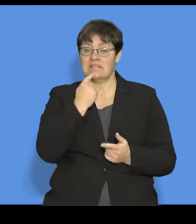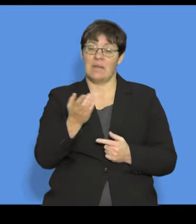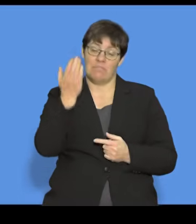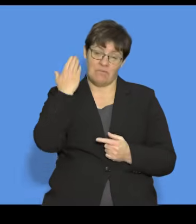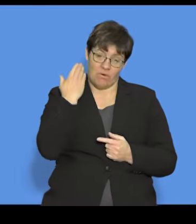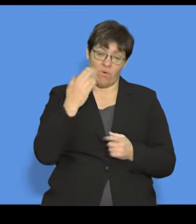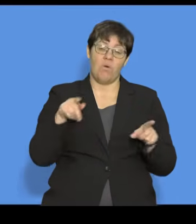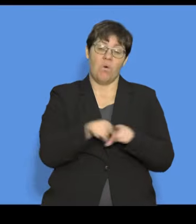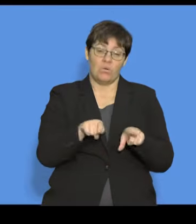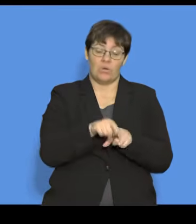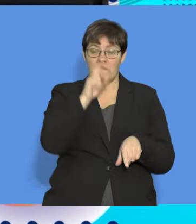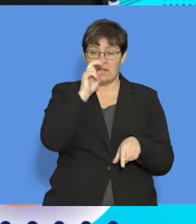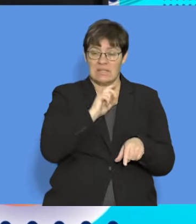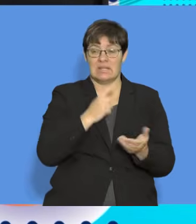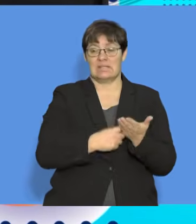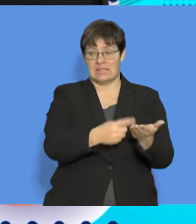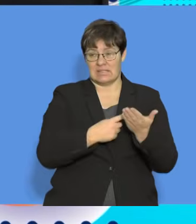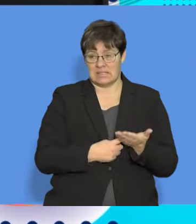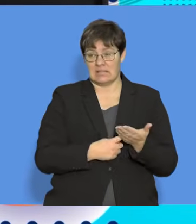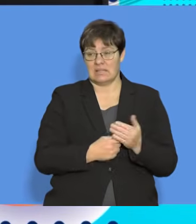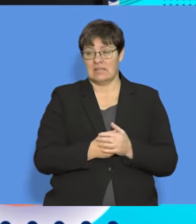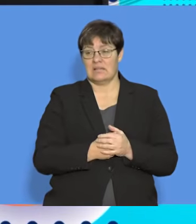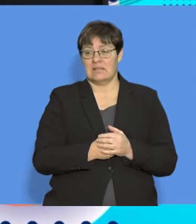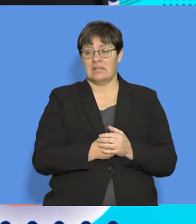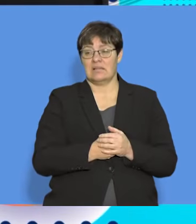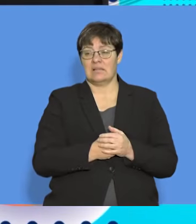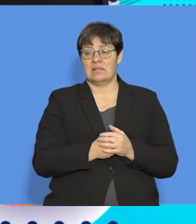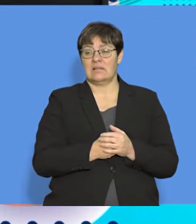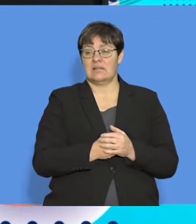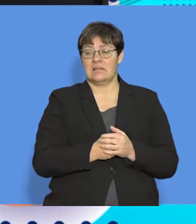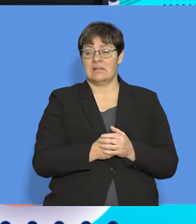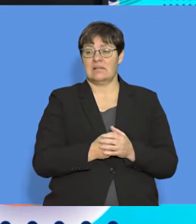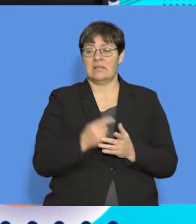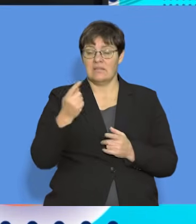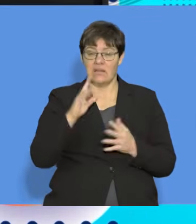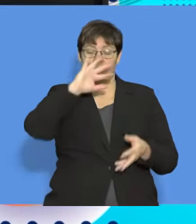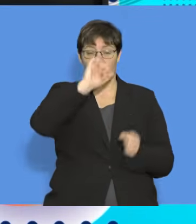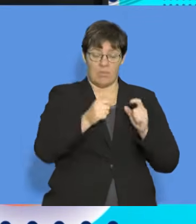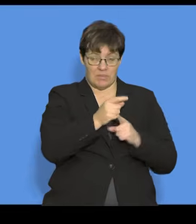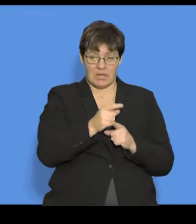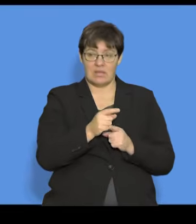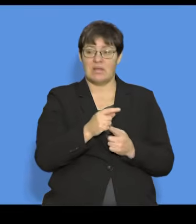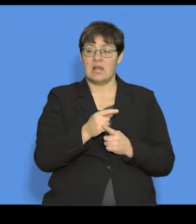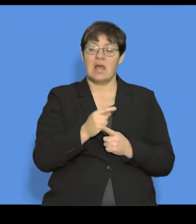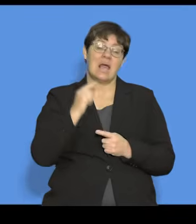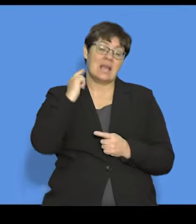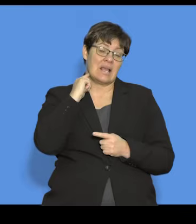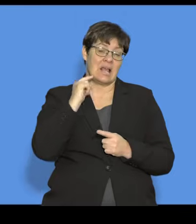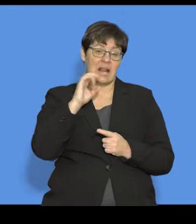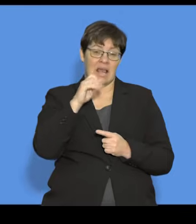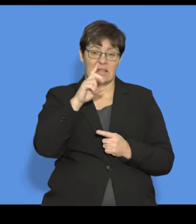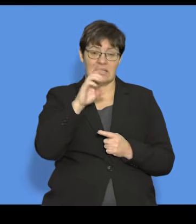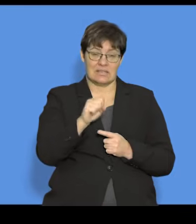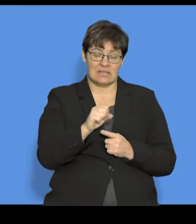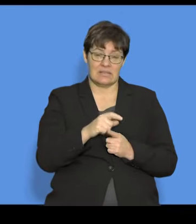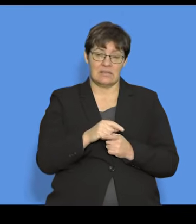Guys, I mentioned earlier on that we also need to discuss the accessory glands. And so, as we wrap up, the accessory